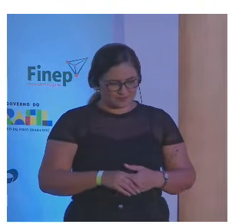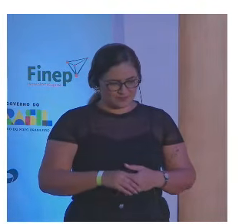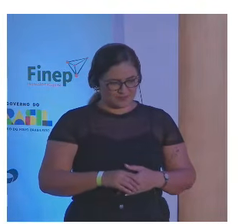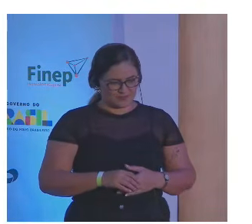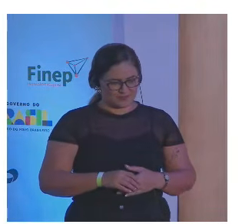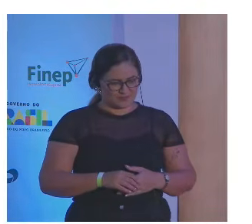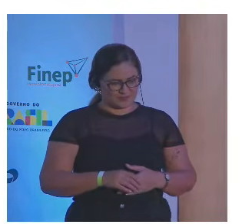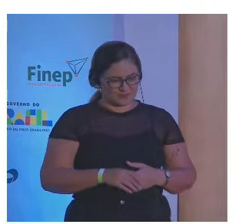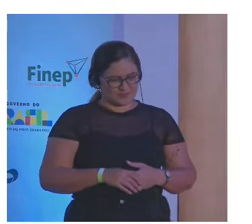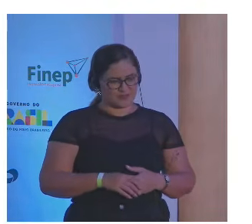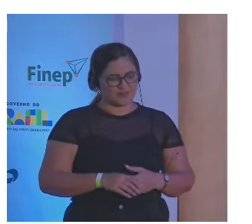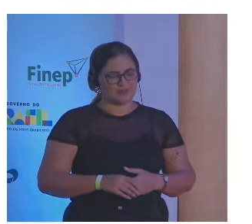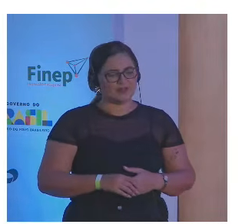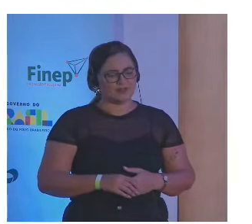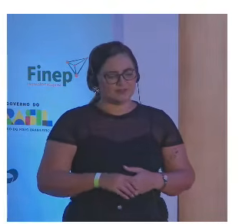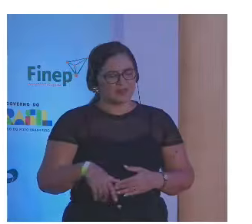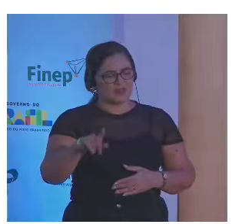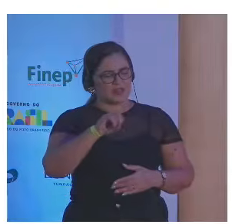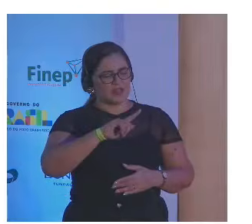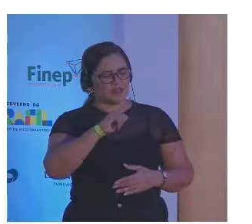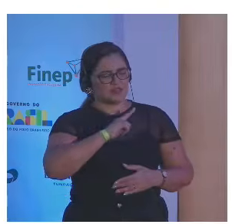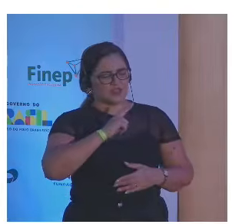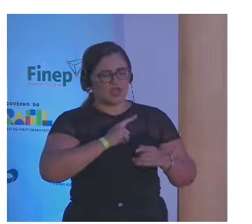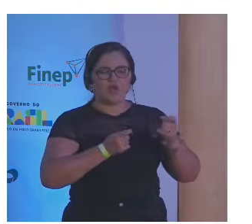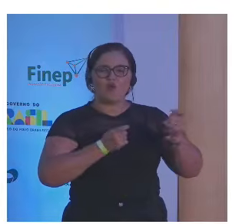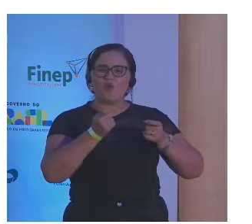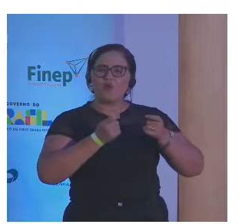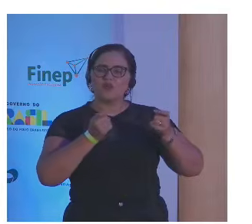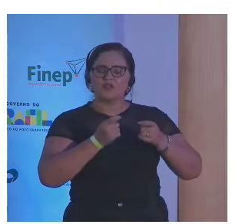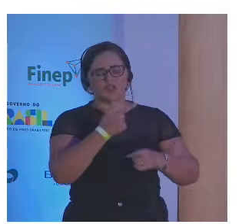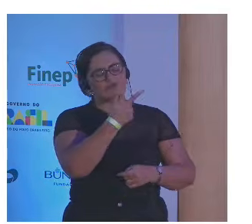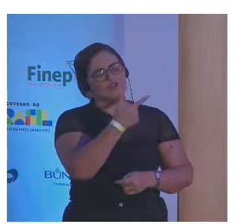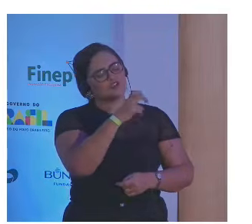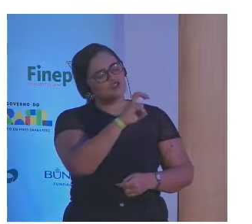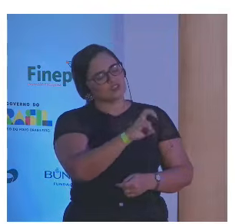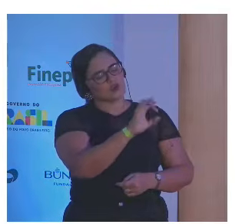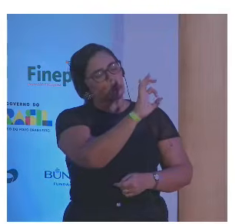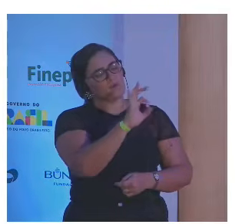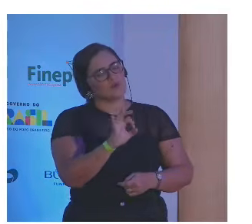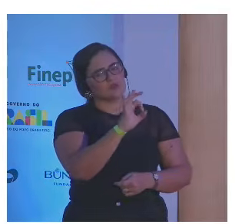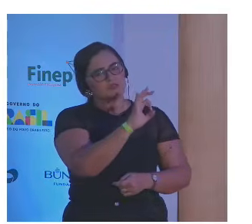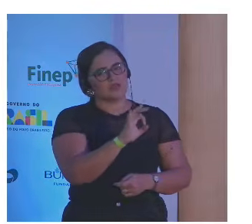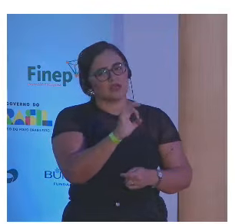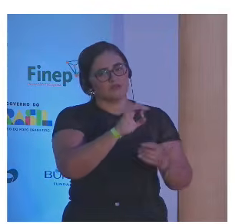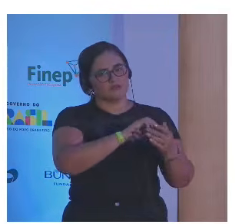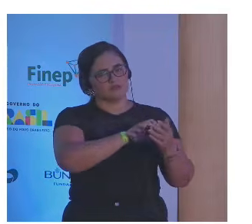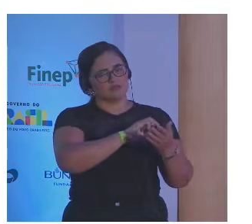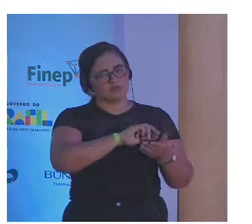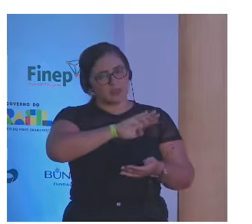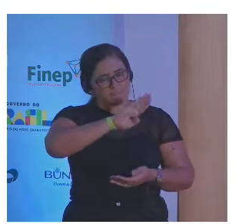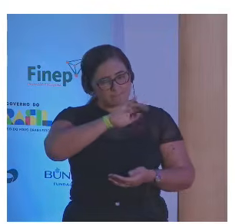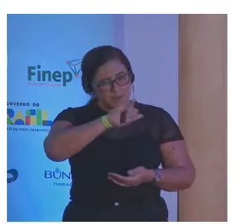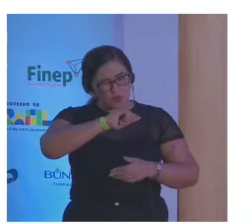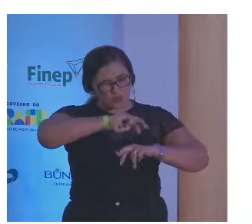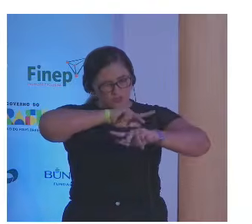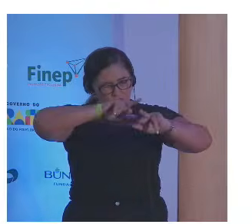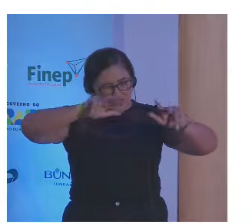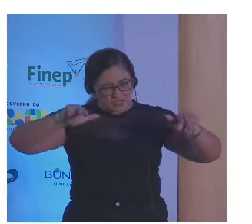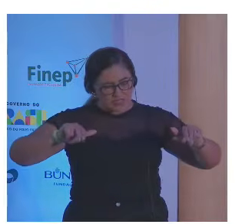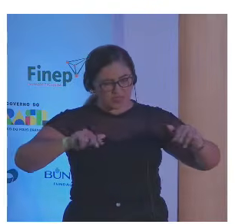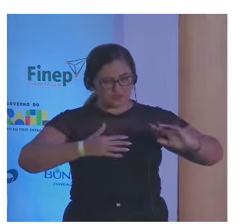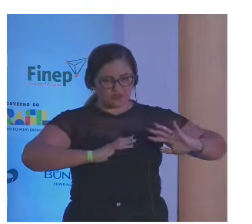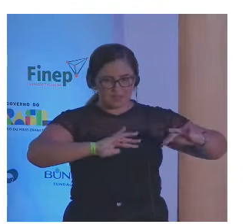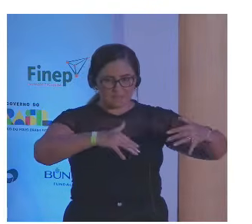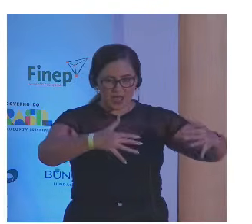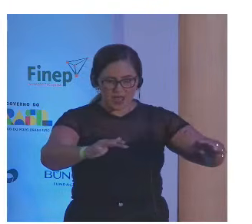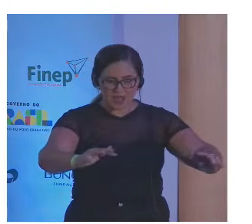enjoy 25% of the marine biodiversity. There are the most